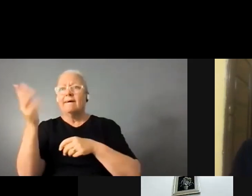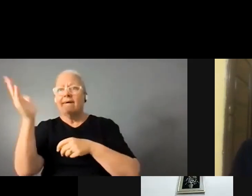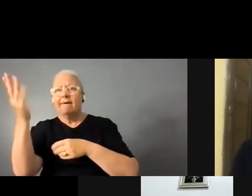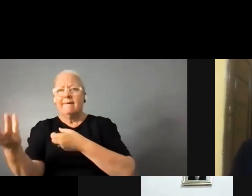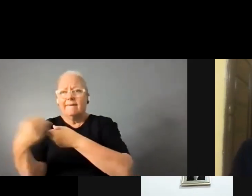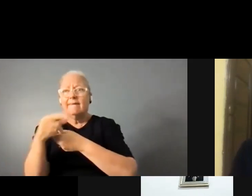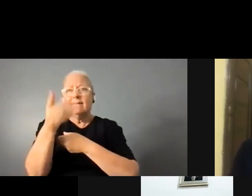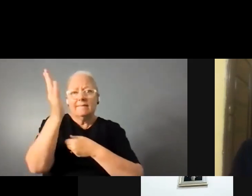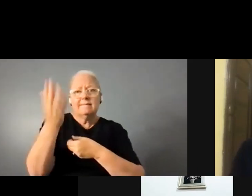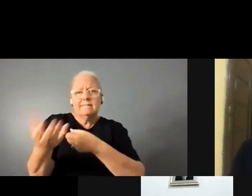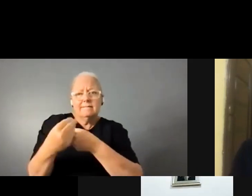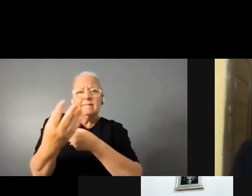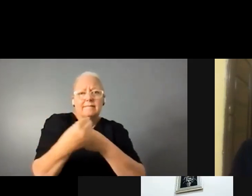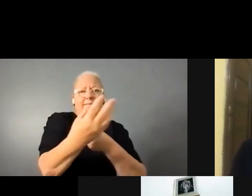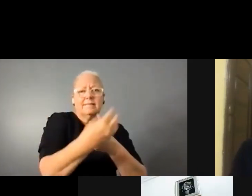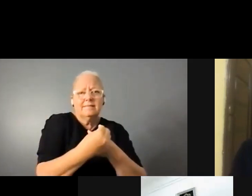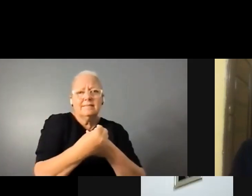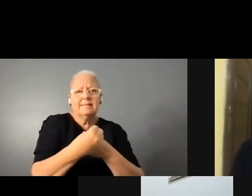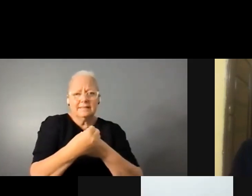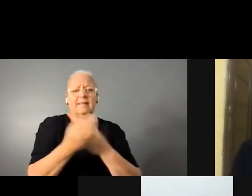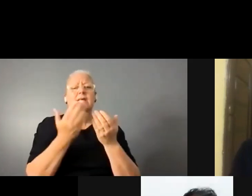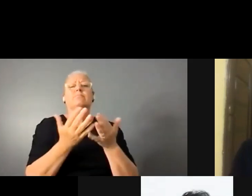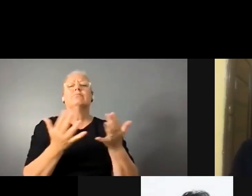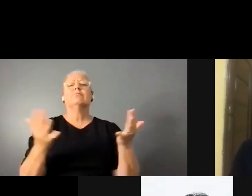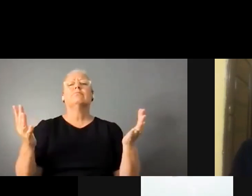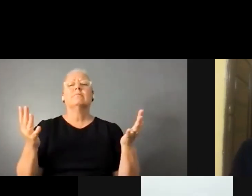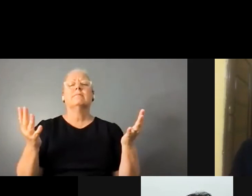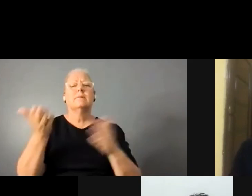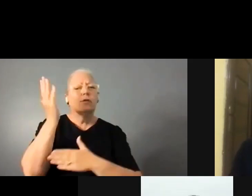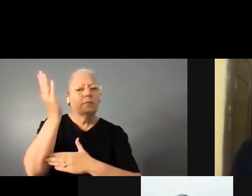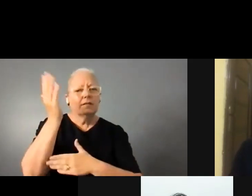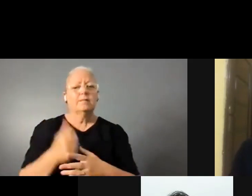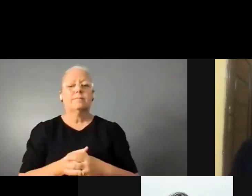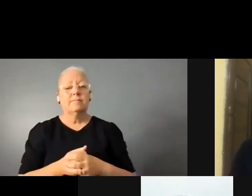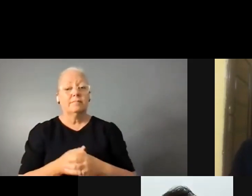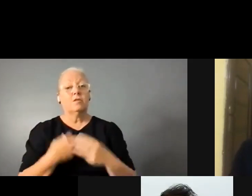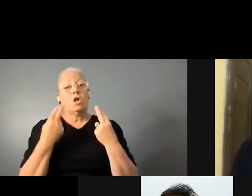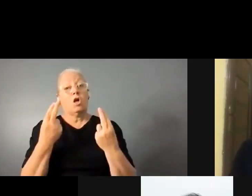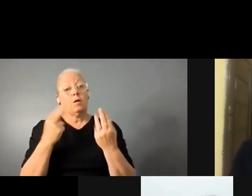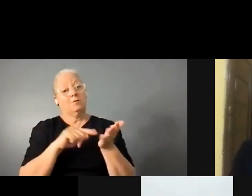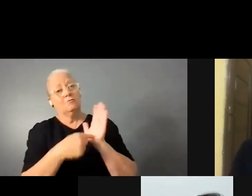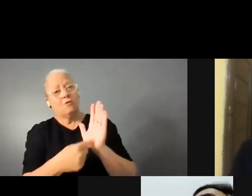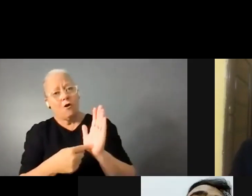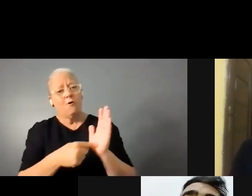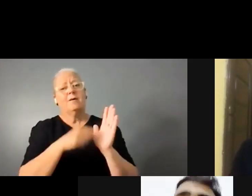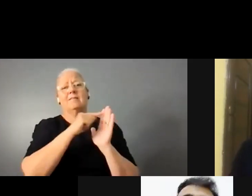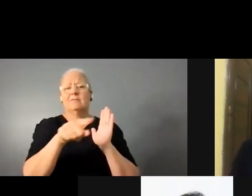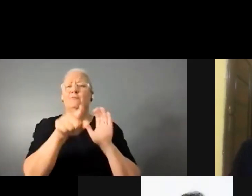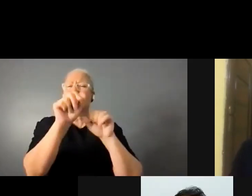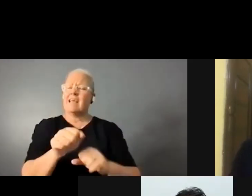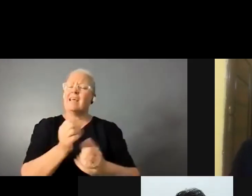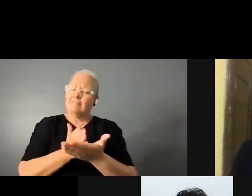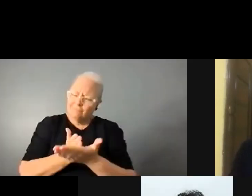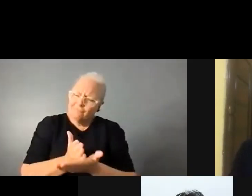And I hope that we will all have the needed willpower to overcome any future challenge. Before we go on to